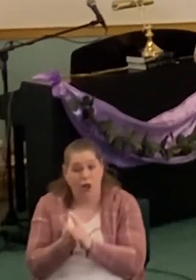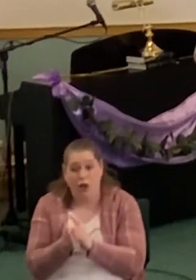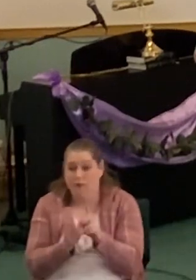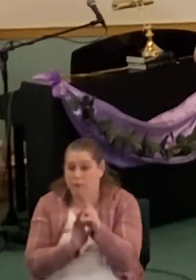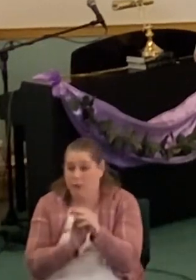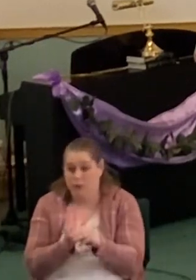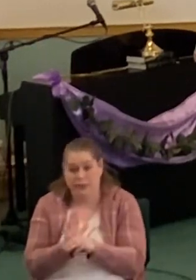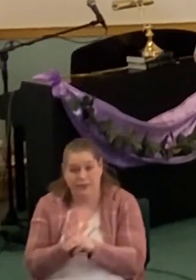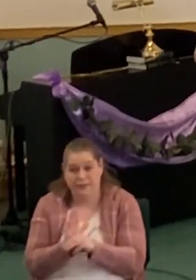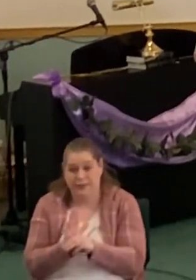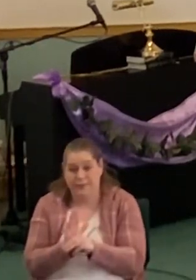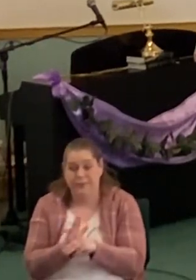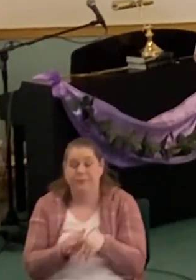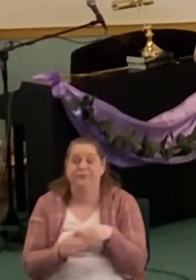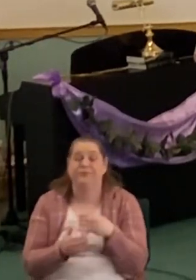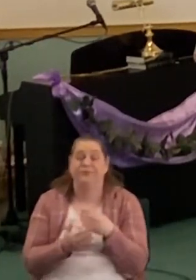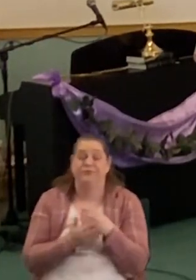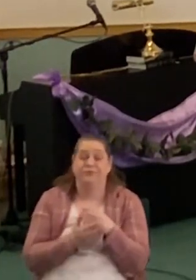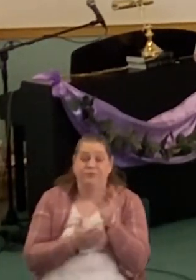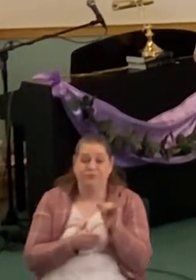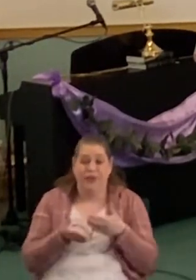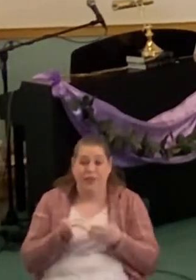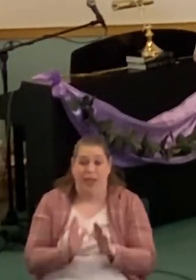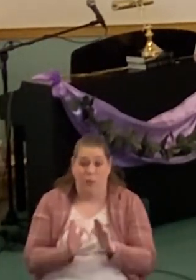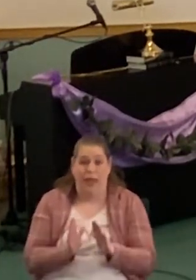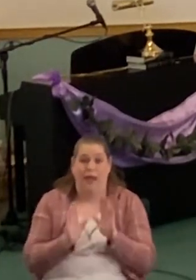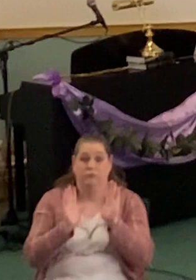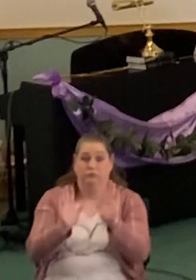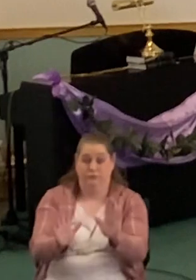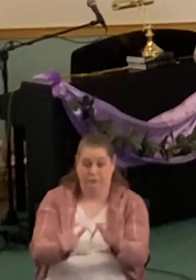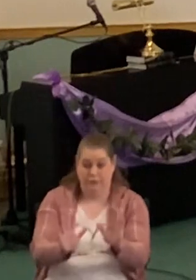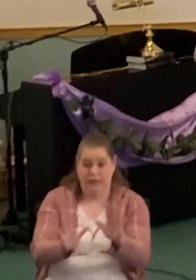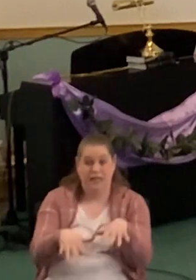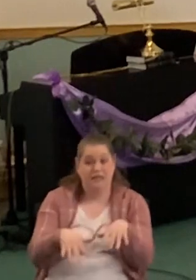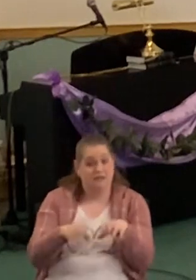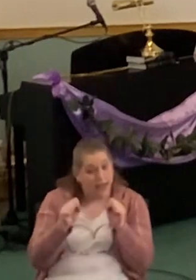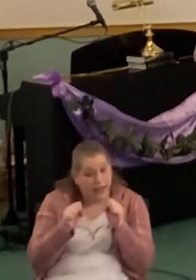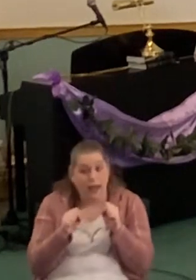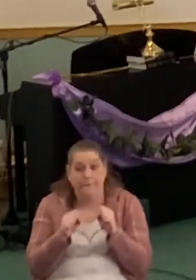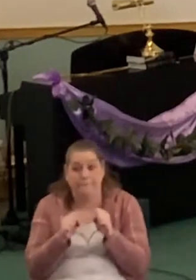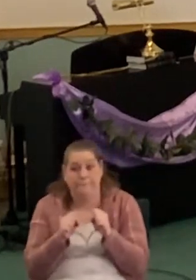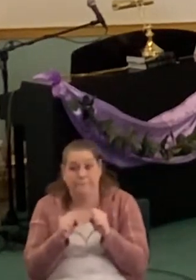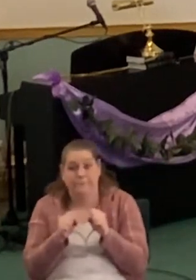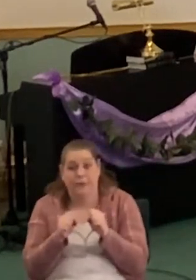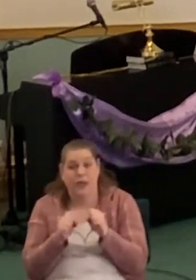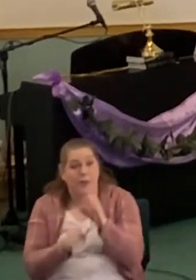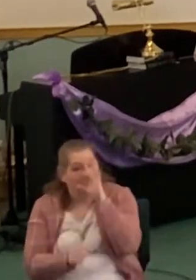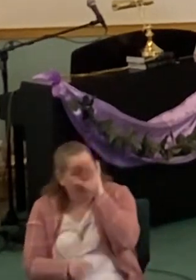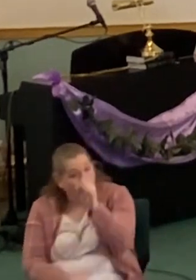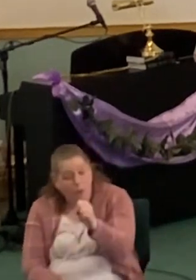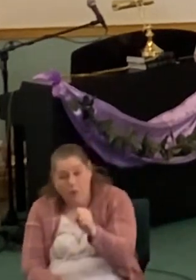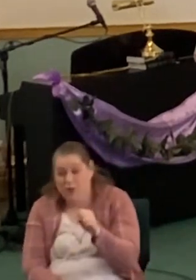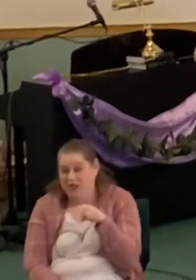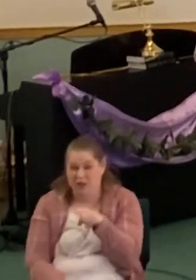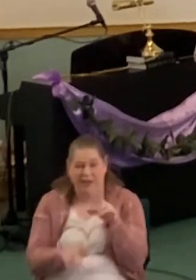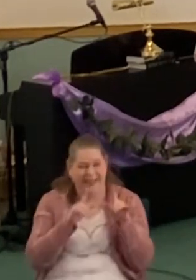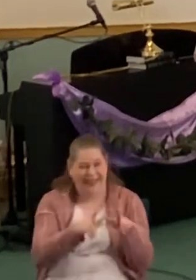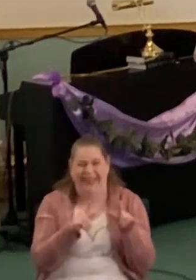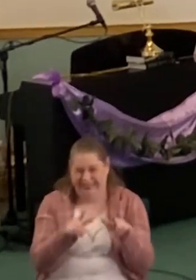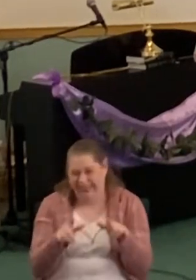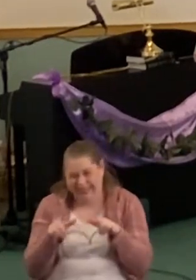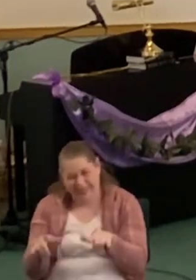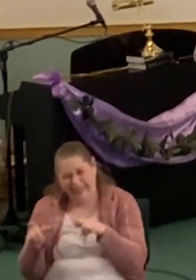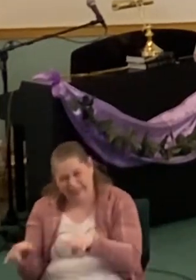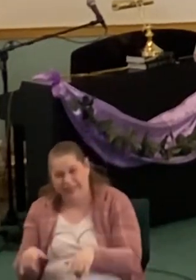heed so that the things spoken of in the prophets may not come upon you. Behold, you scoffers, and marvel and